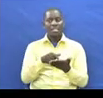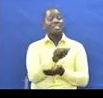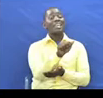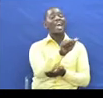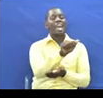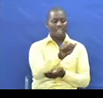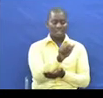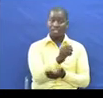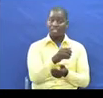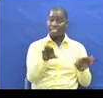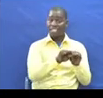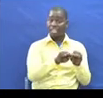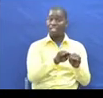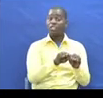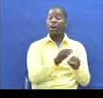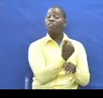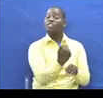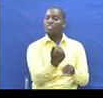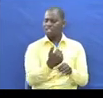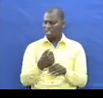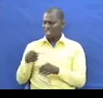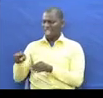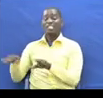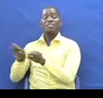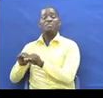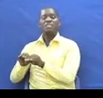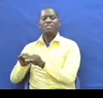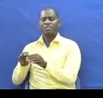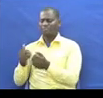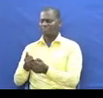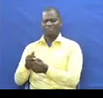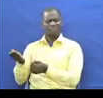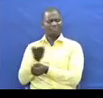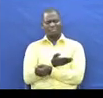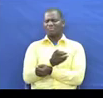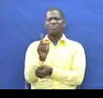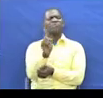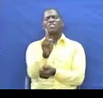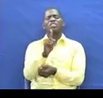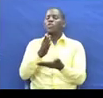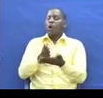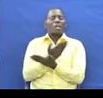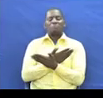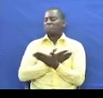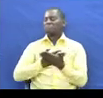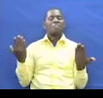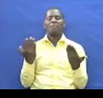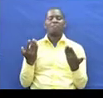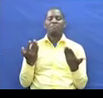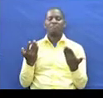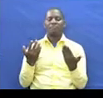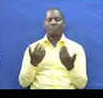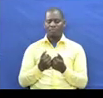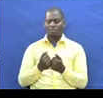of children and the B is the set of fathers, the first illustration is not correct. Let's go to the second one. We